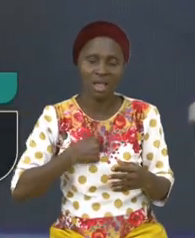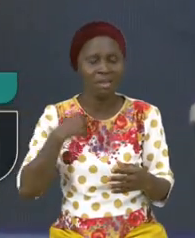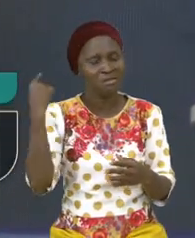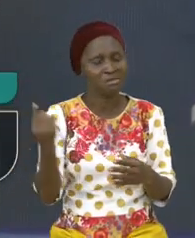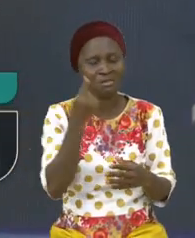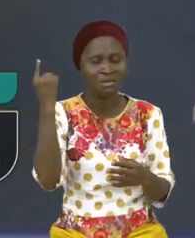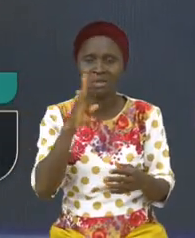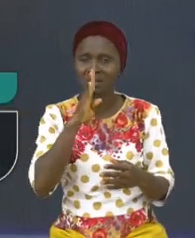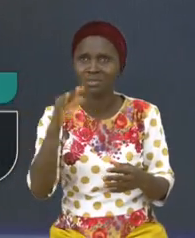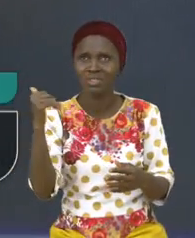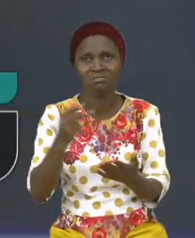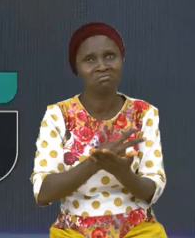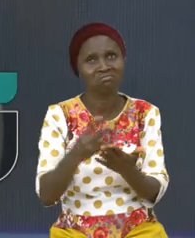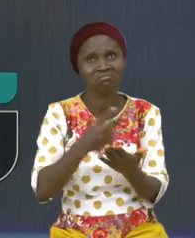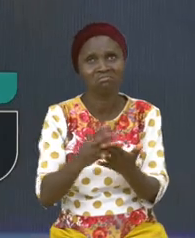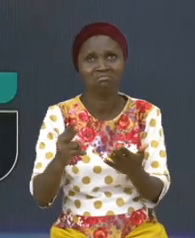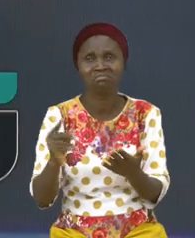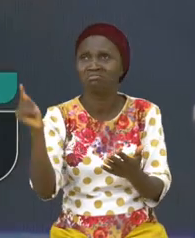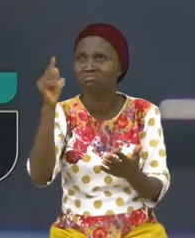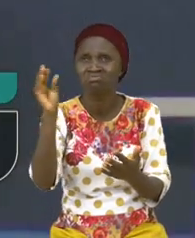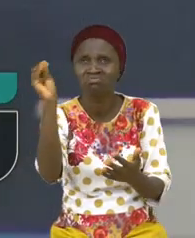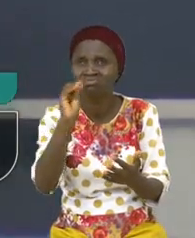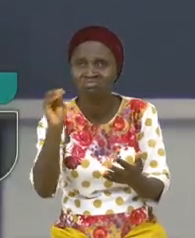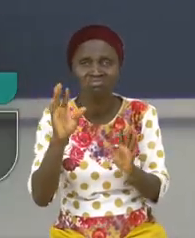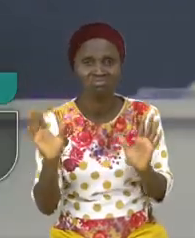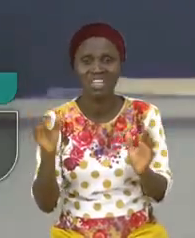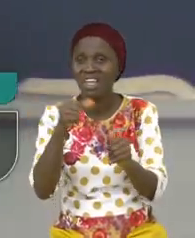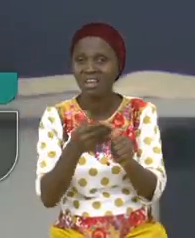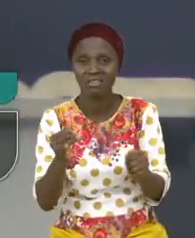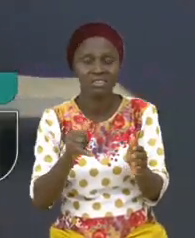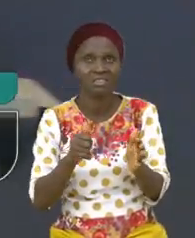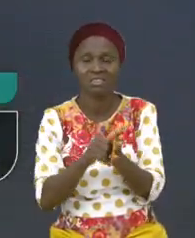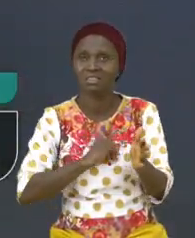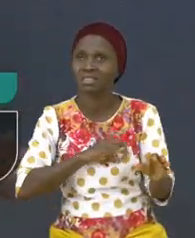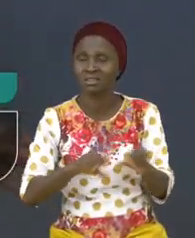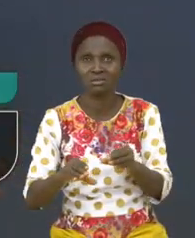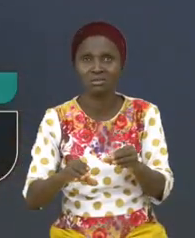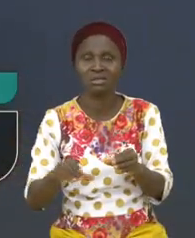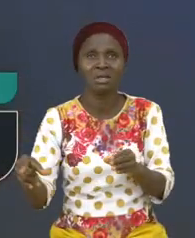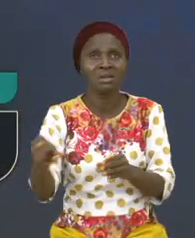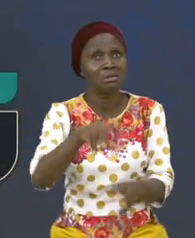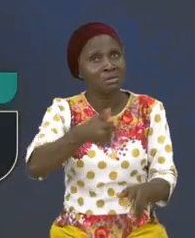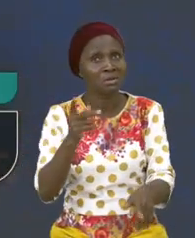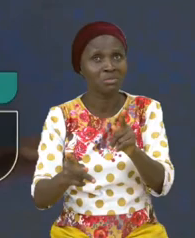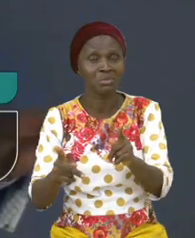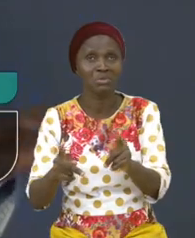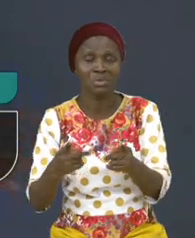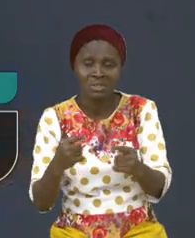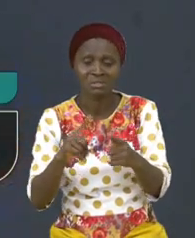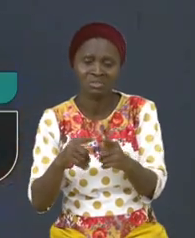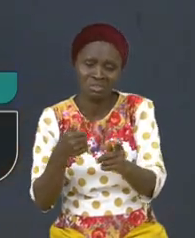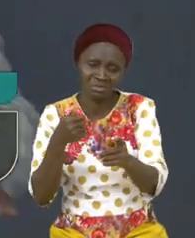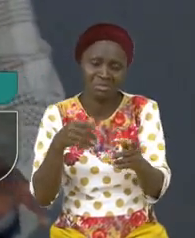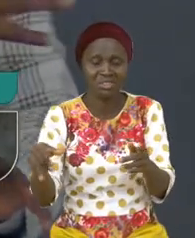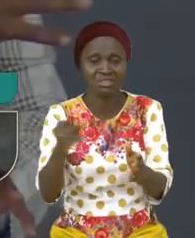a big zero. Everything I've done, they just try to push me ahead. Let him